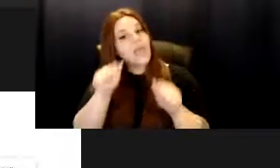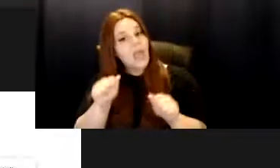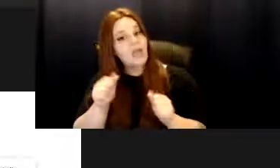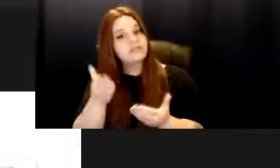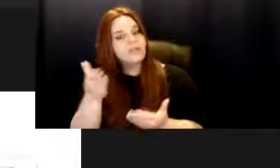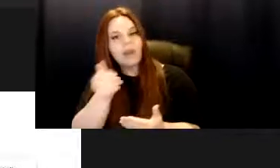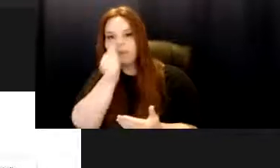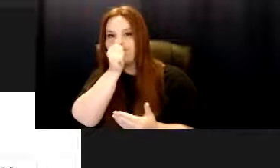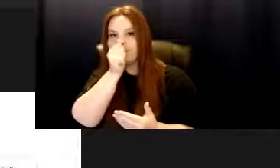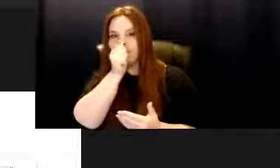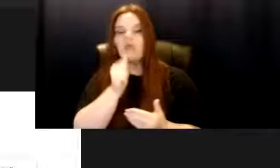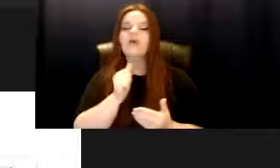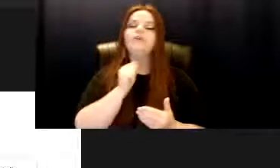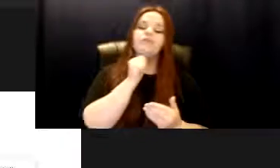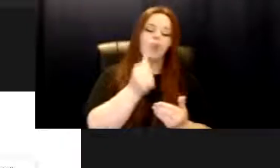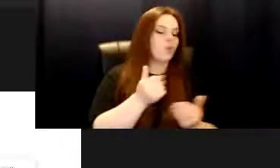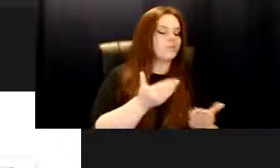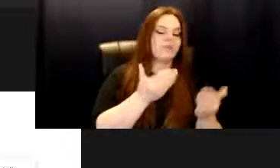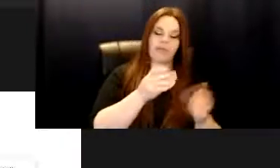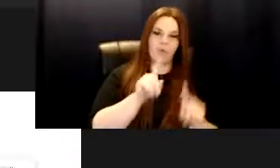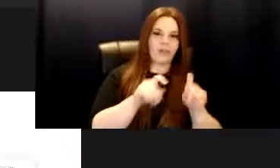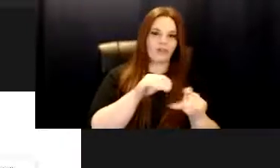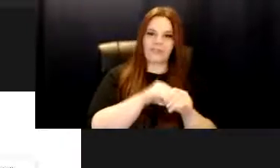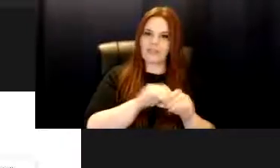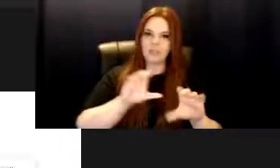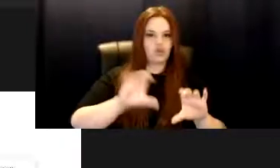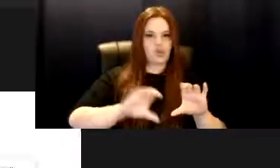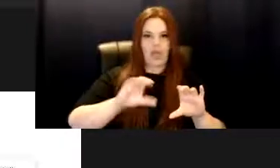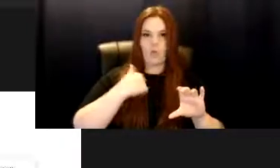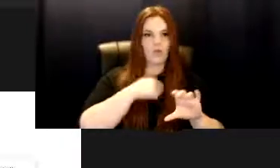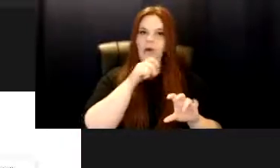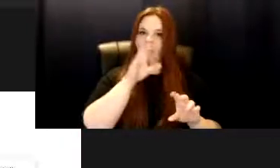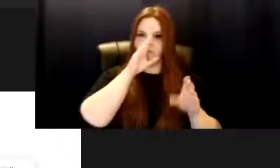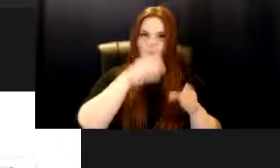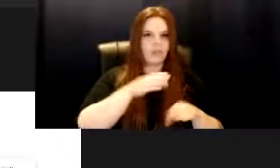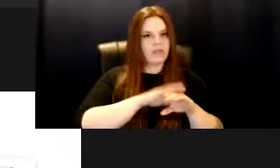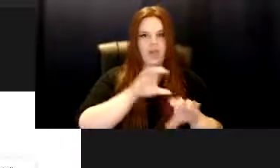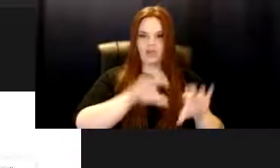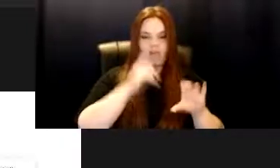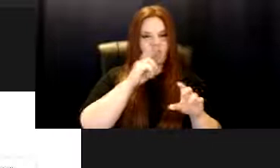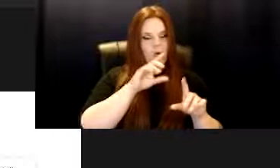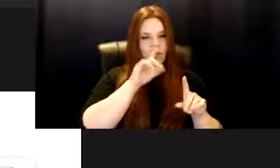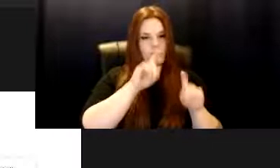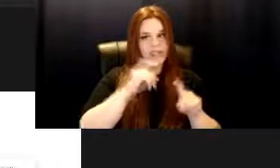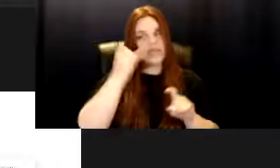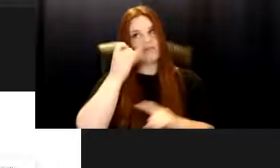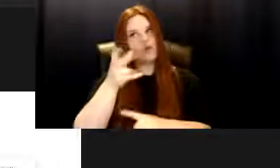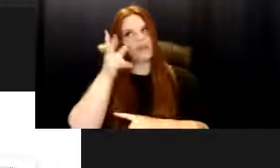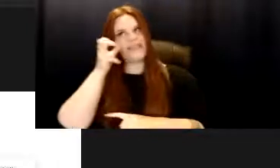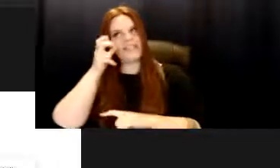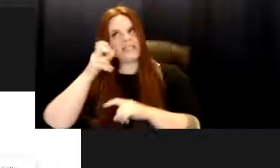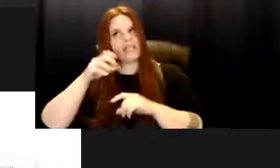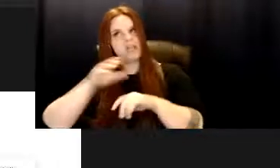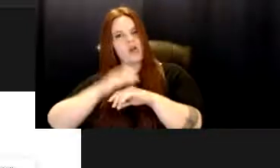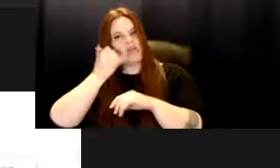Don't submit questions in chat. We won't be monitoring it for questions. If you're listening on the phone and are not connecting, email your question to